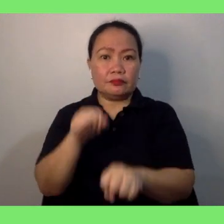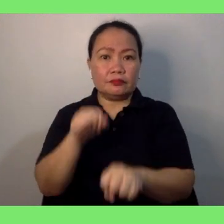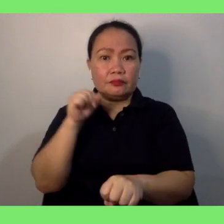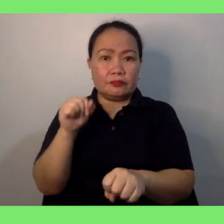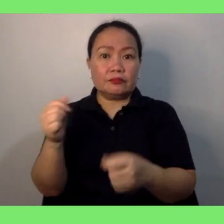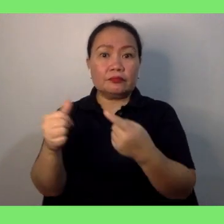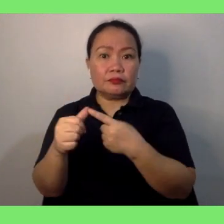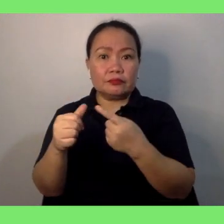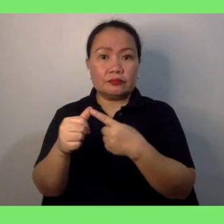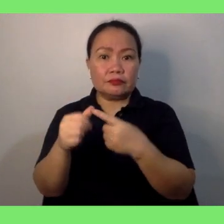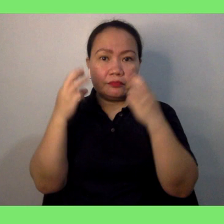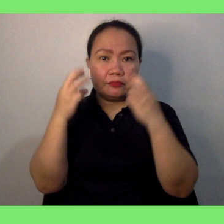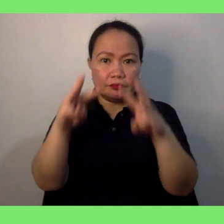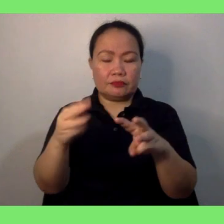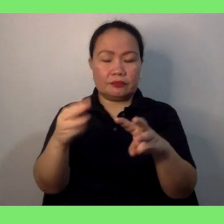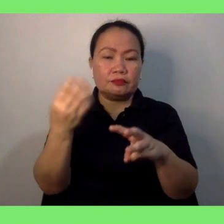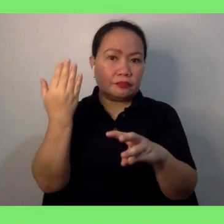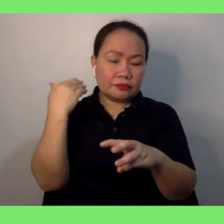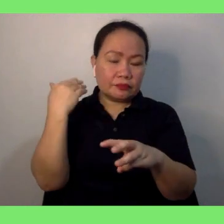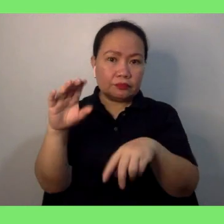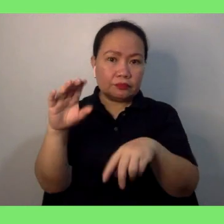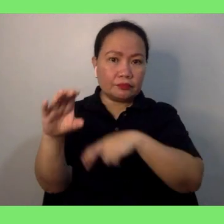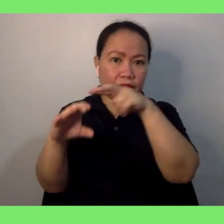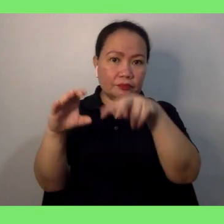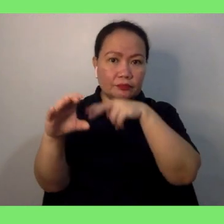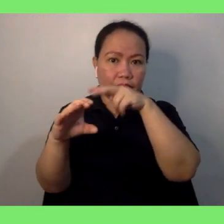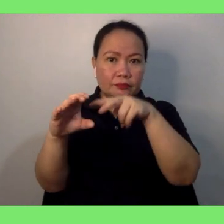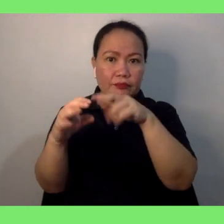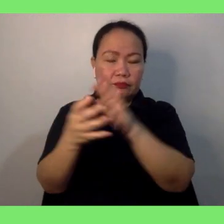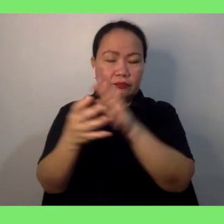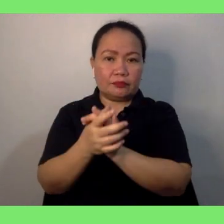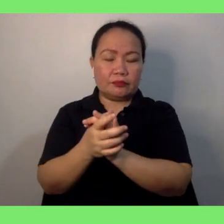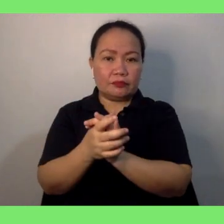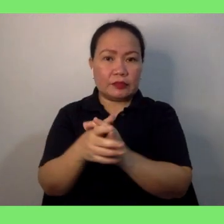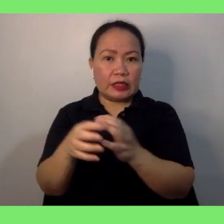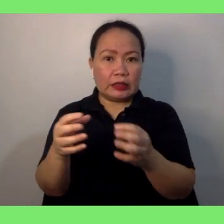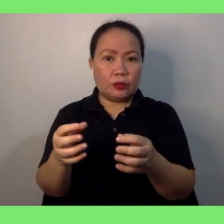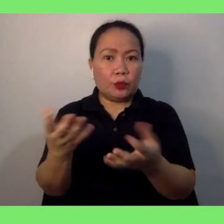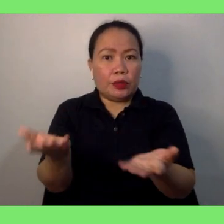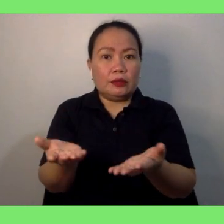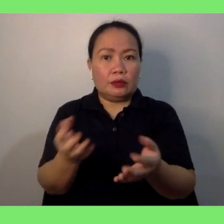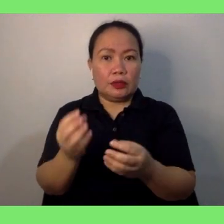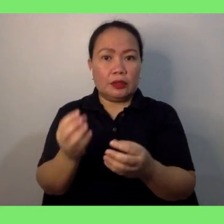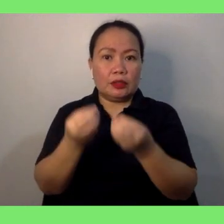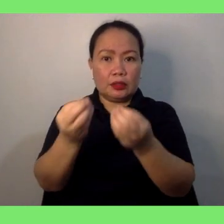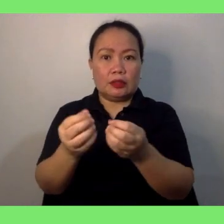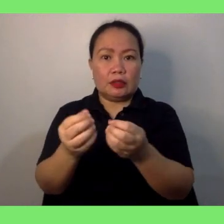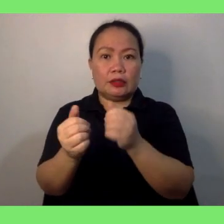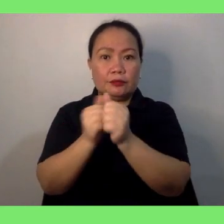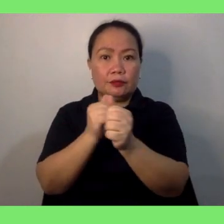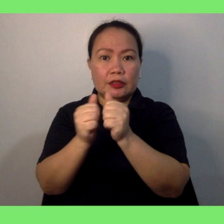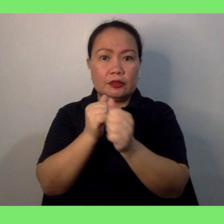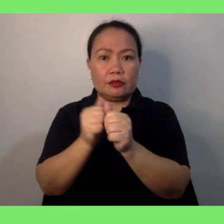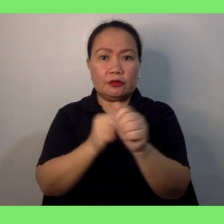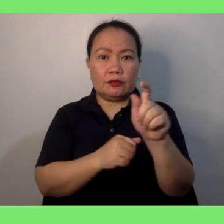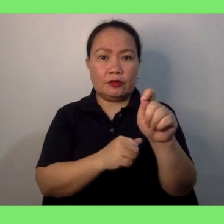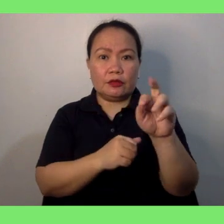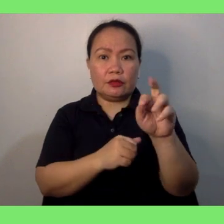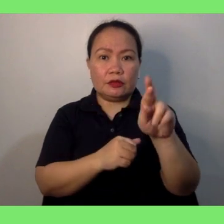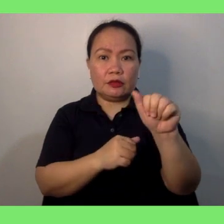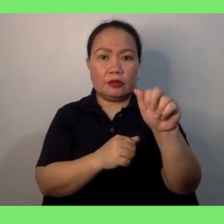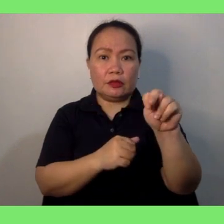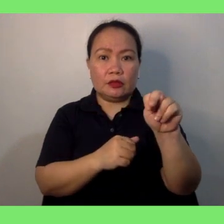ating previous video, yung dinefine po natin ano ba ang transversal bago po tayo mag-proceed dito.